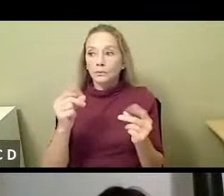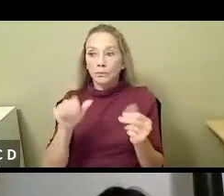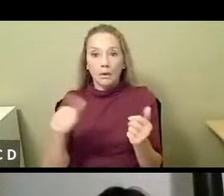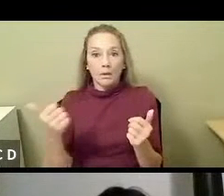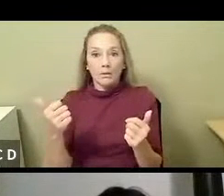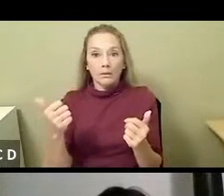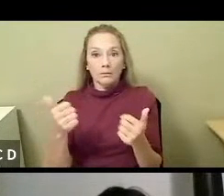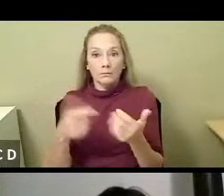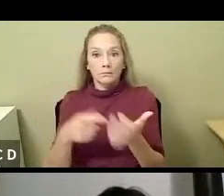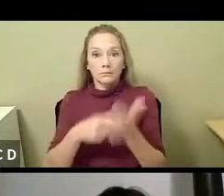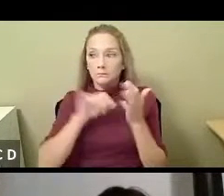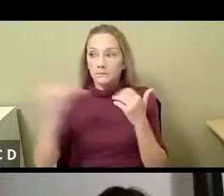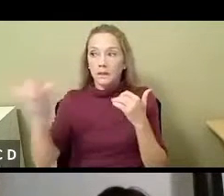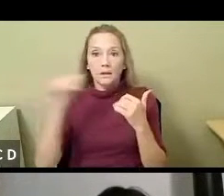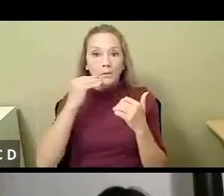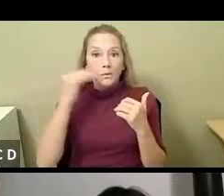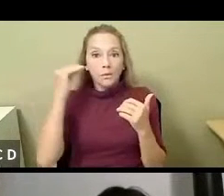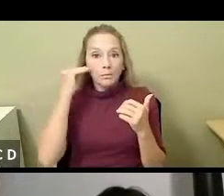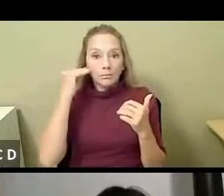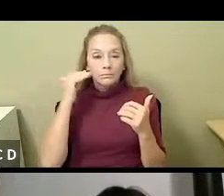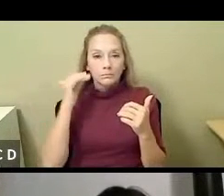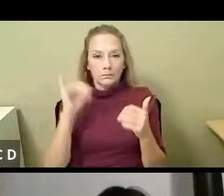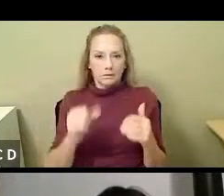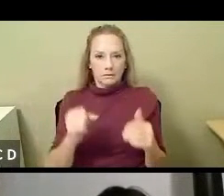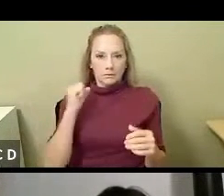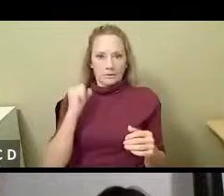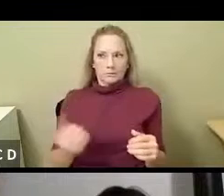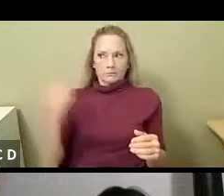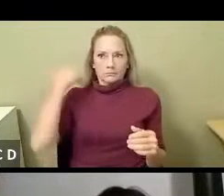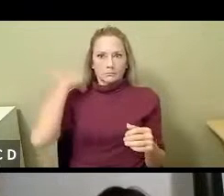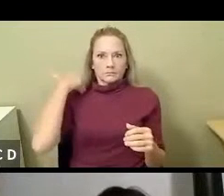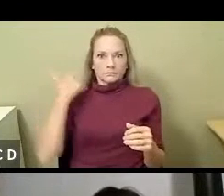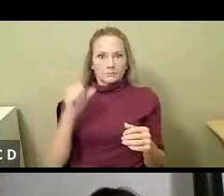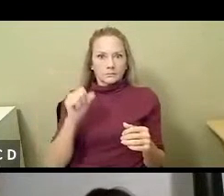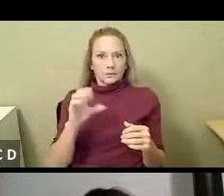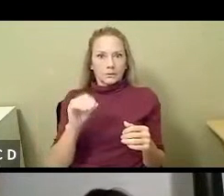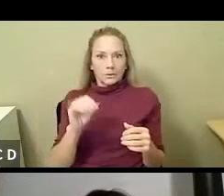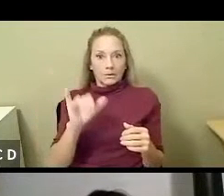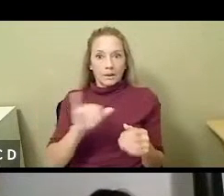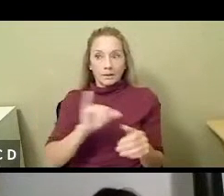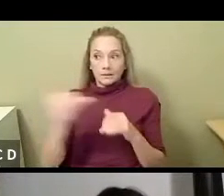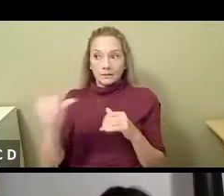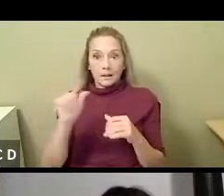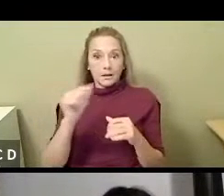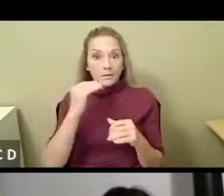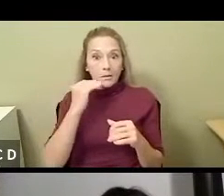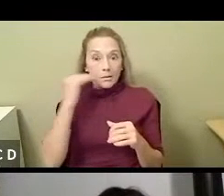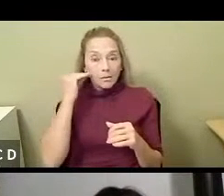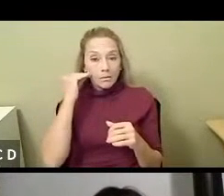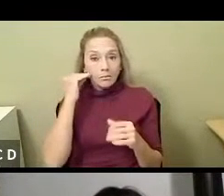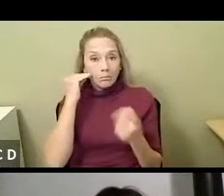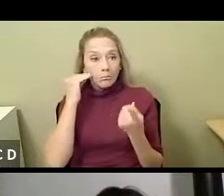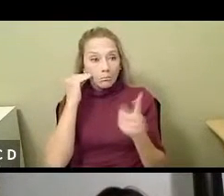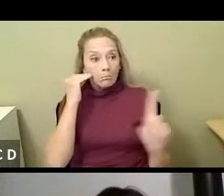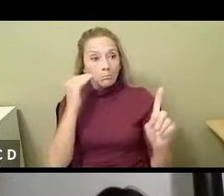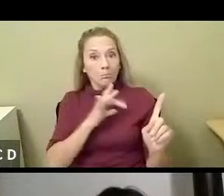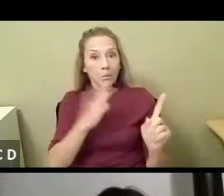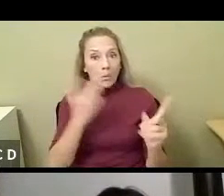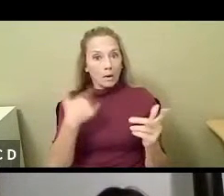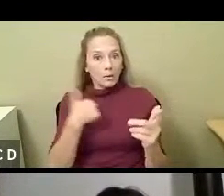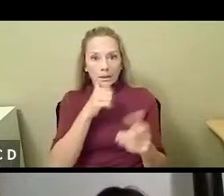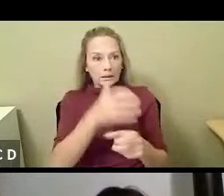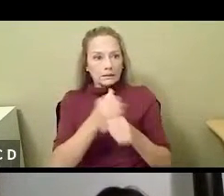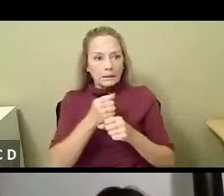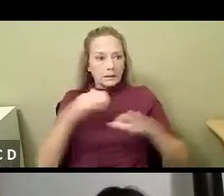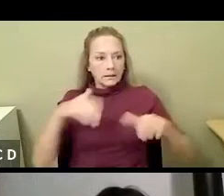experienced way back when. And quite frankly, that stay-at-home accomplished something because we didn't have testing and we didn't have PPE